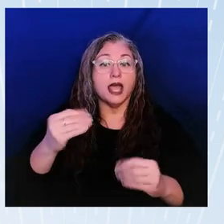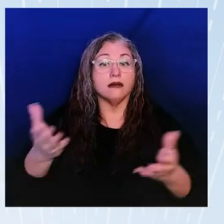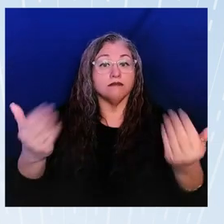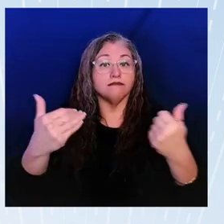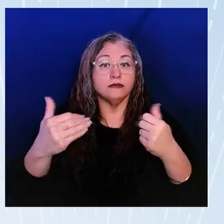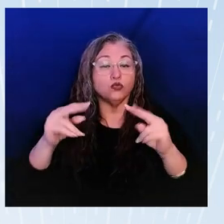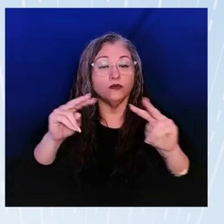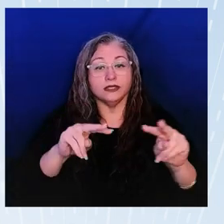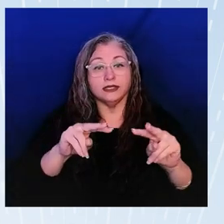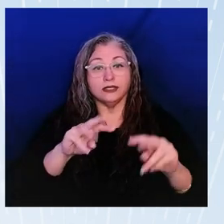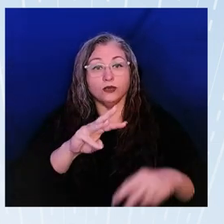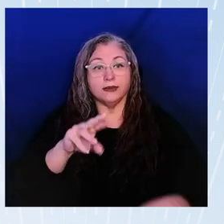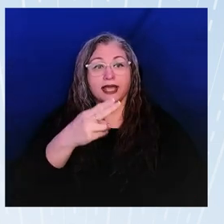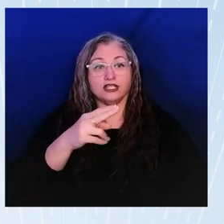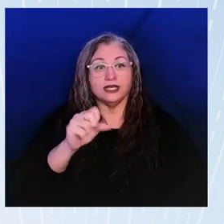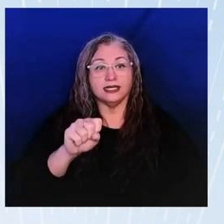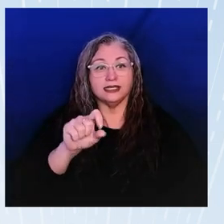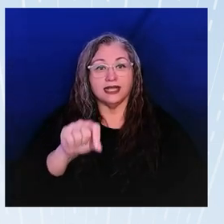at